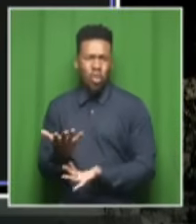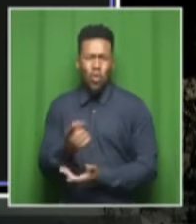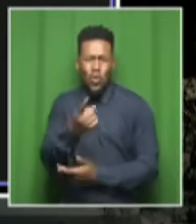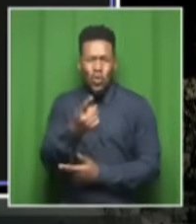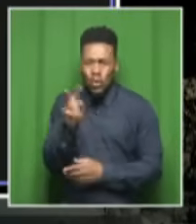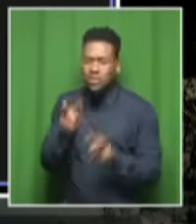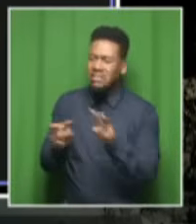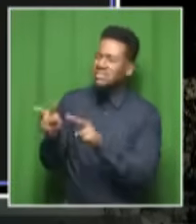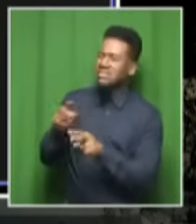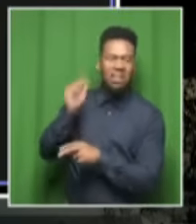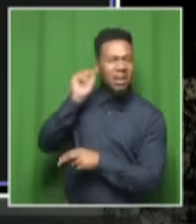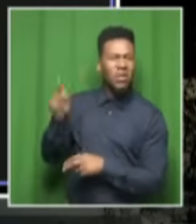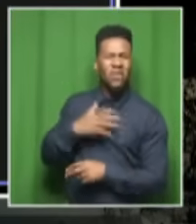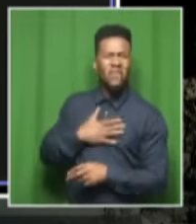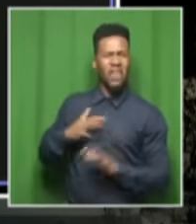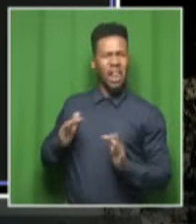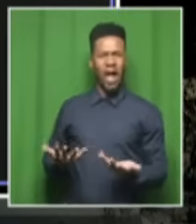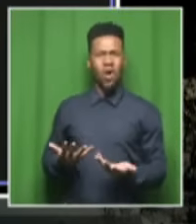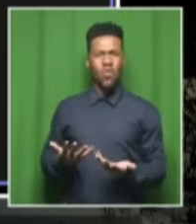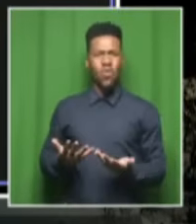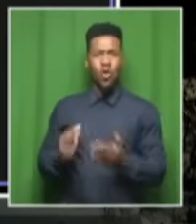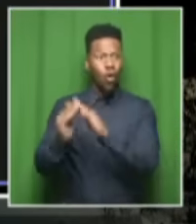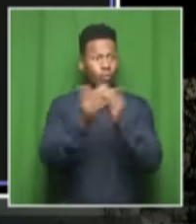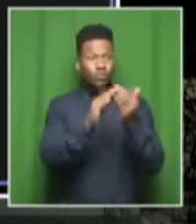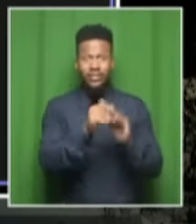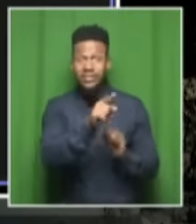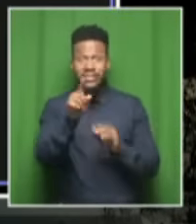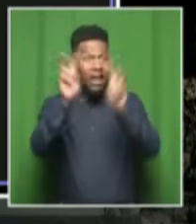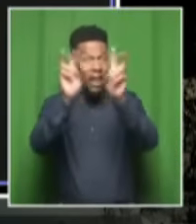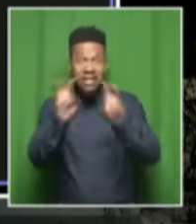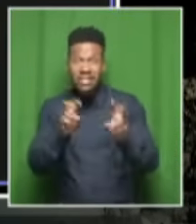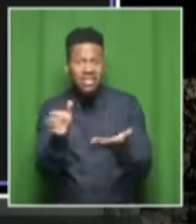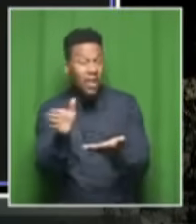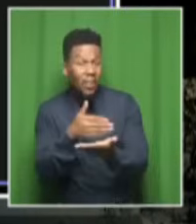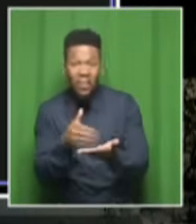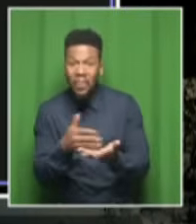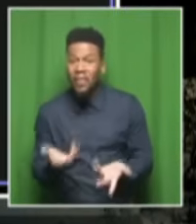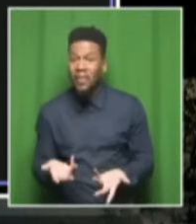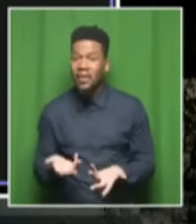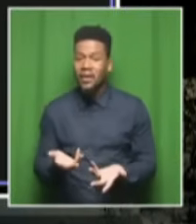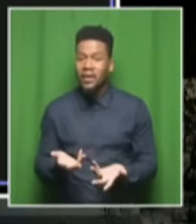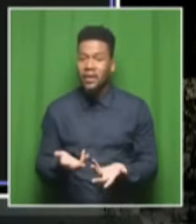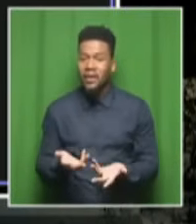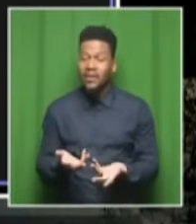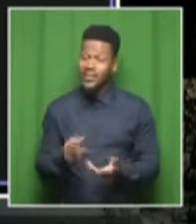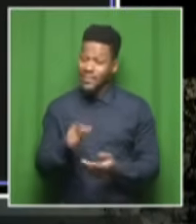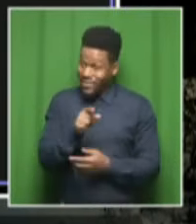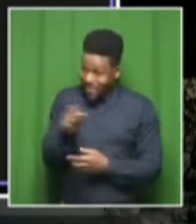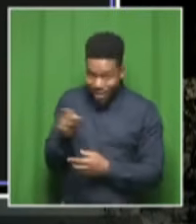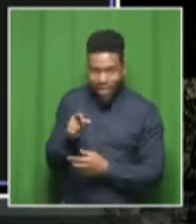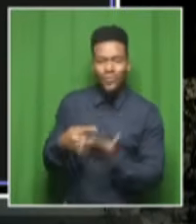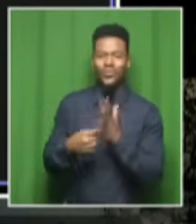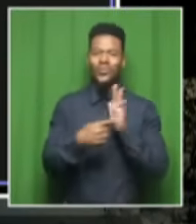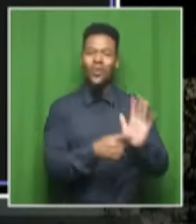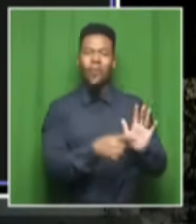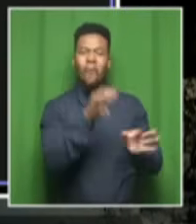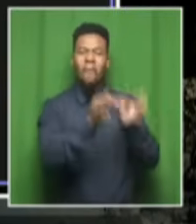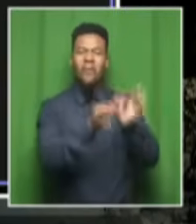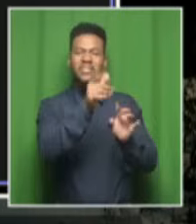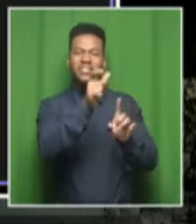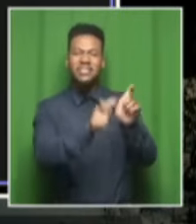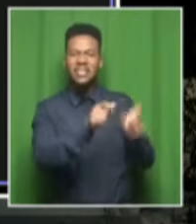because they don't have electricity because of you again in Eskom? So that has shown us that the politicians in power do not give, you